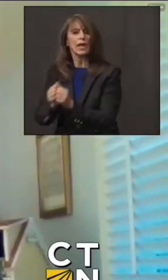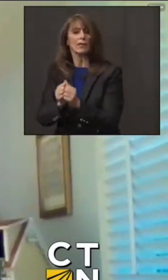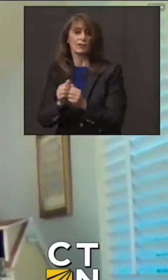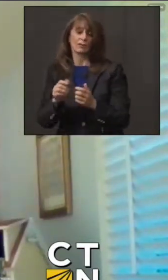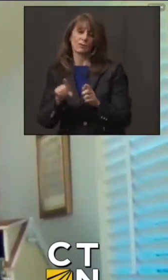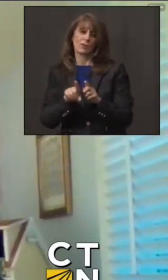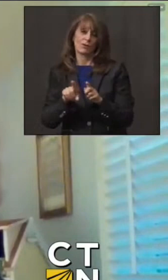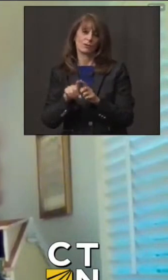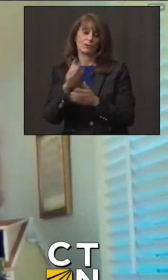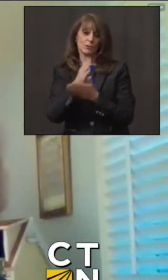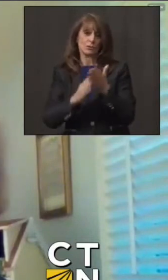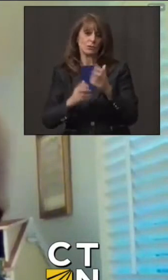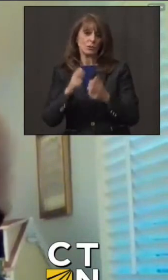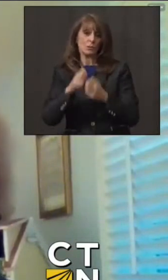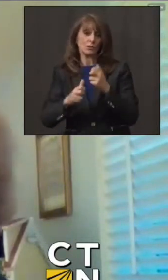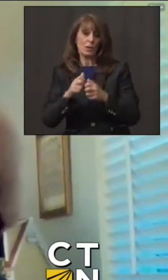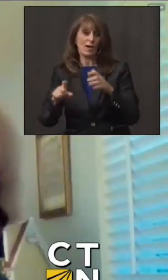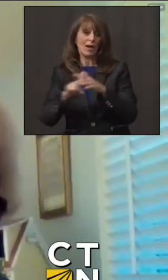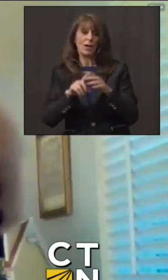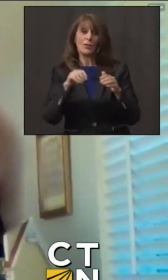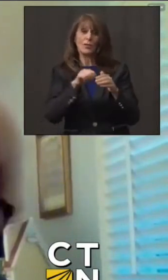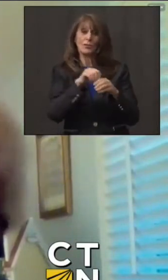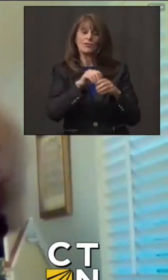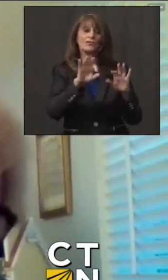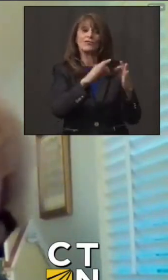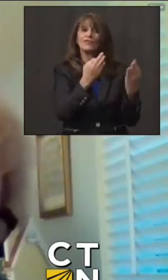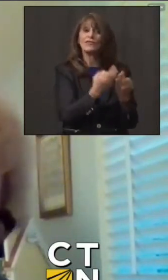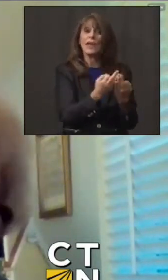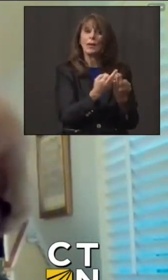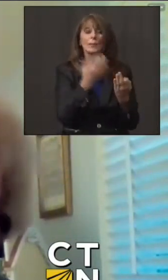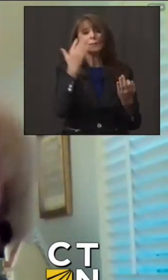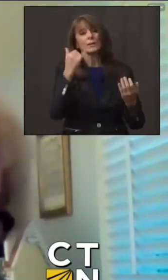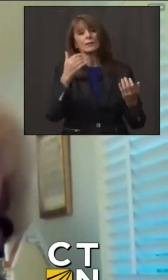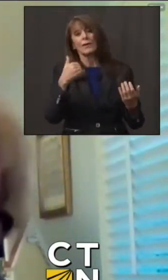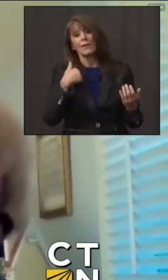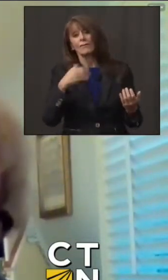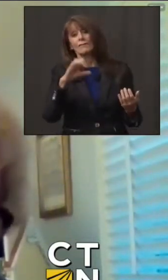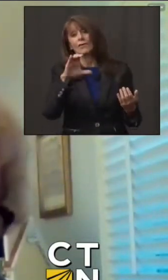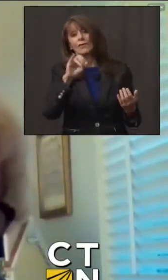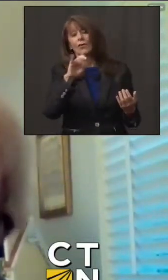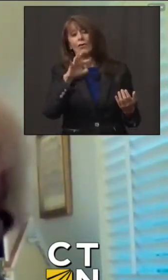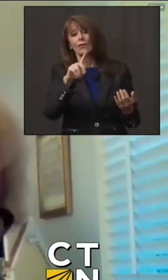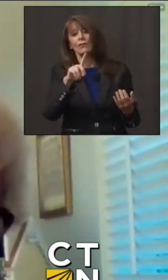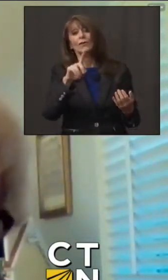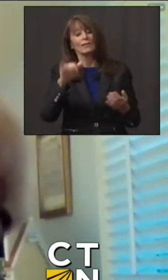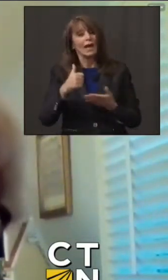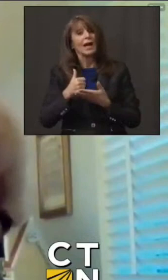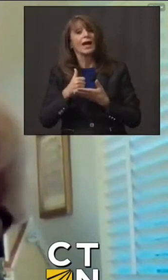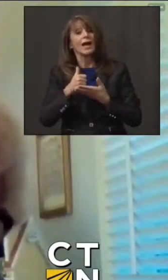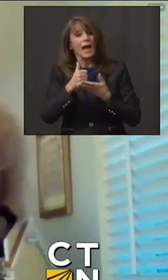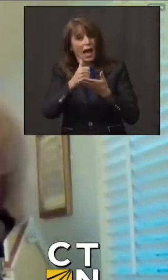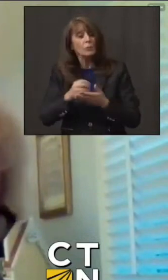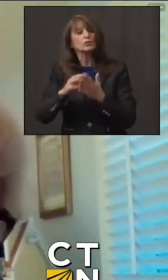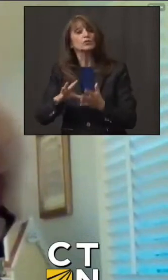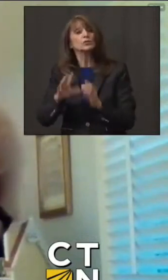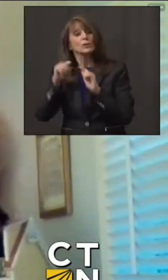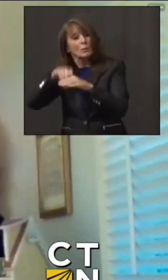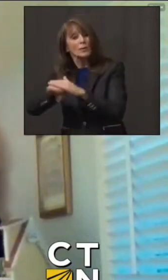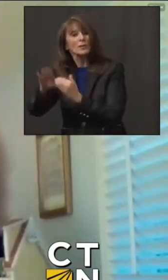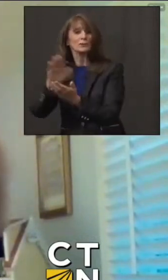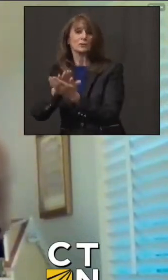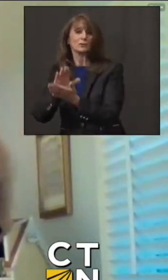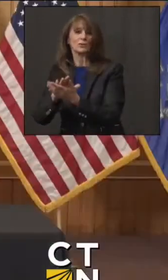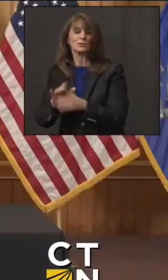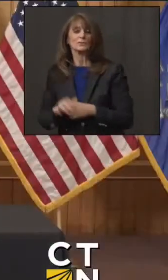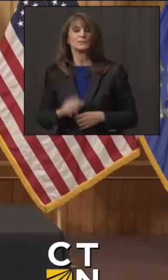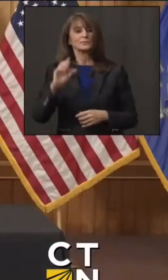have arisen in families because of COVID. It helps them greatly to be in school. Hey, thank